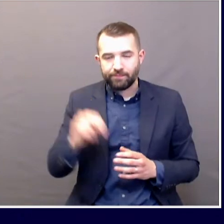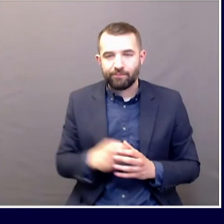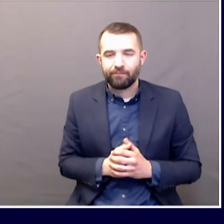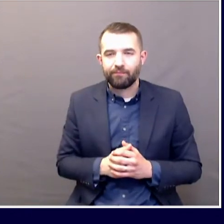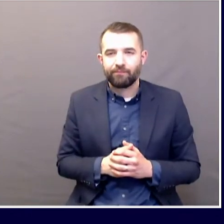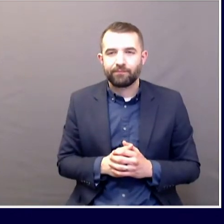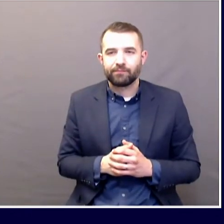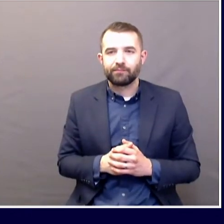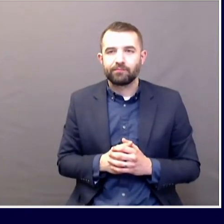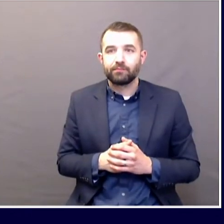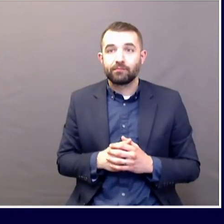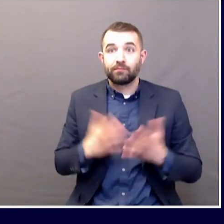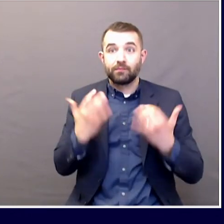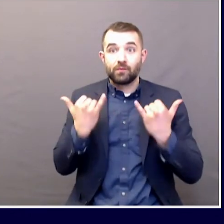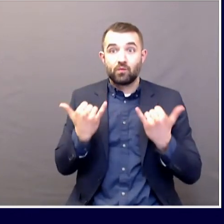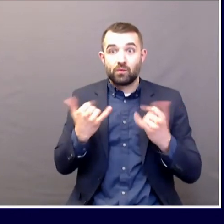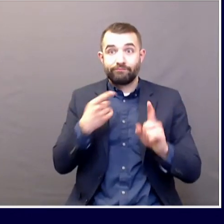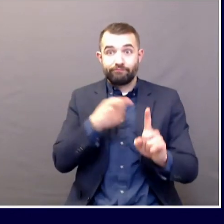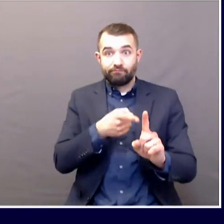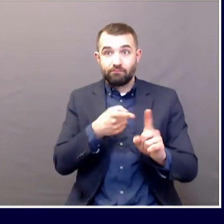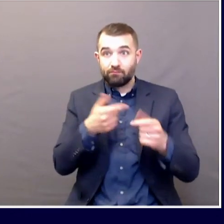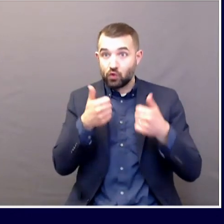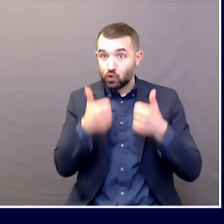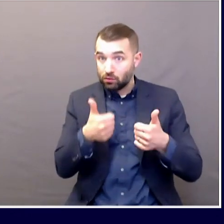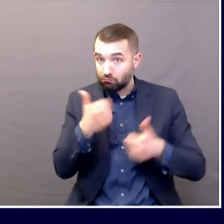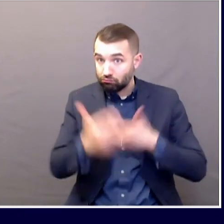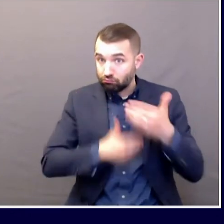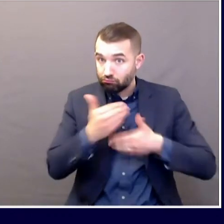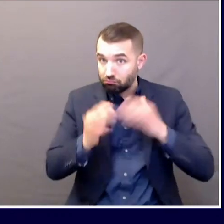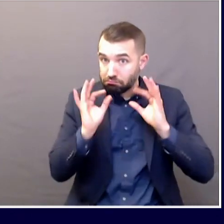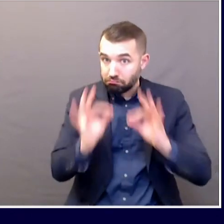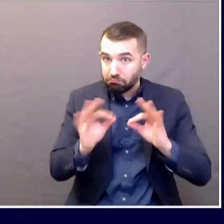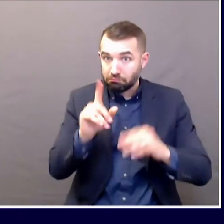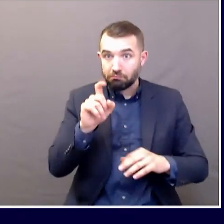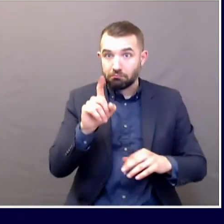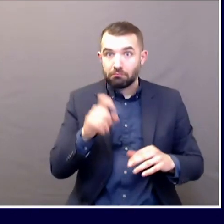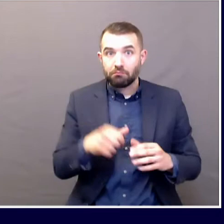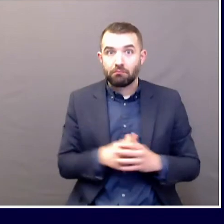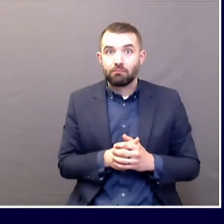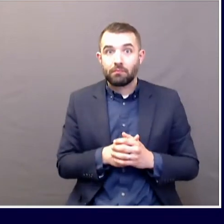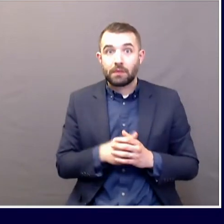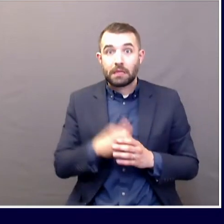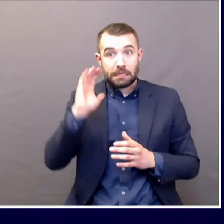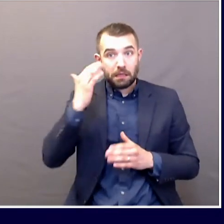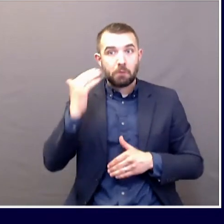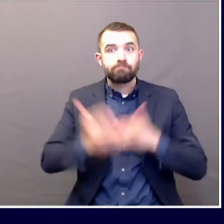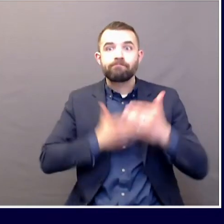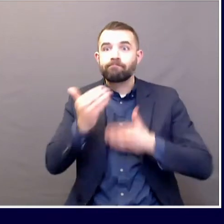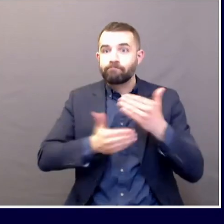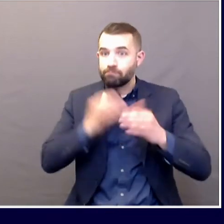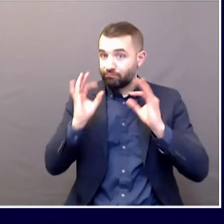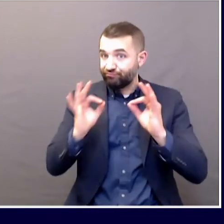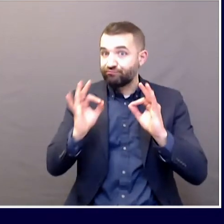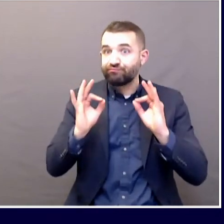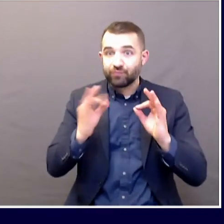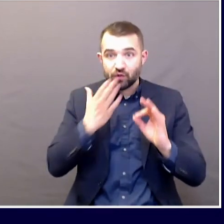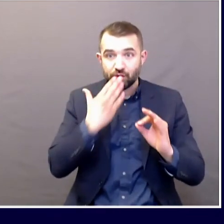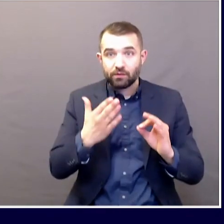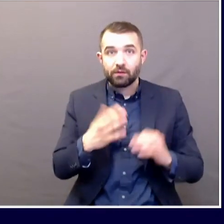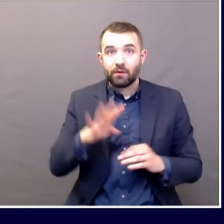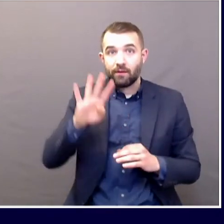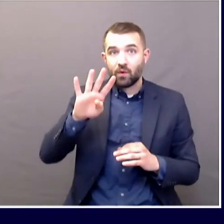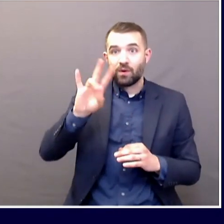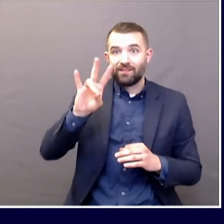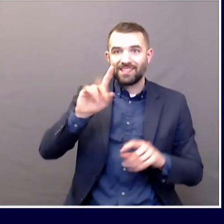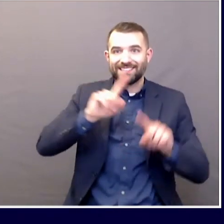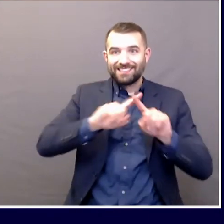what you've heard? From my perspective, it's going well. There are, again, 47 Walgreens locations across the state